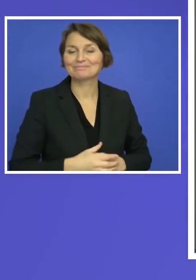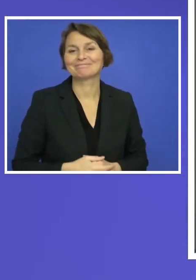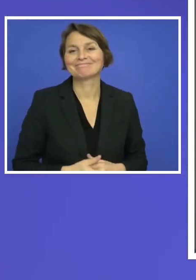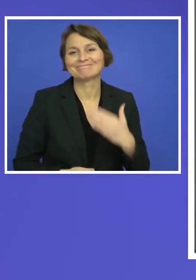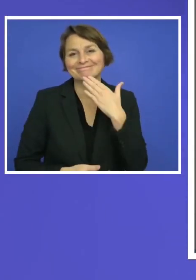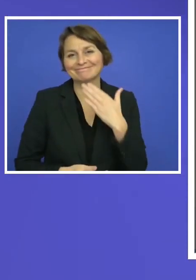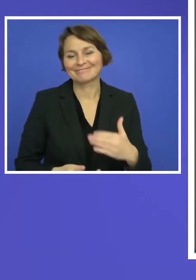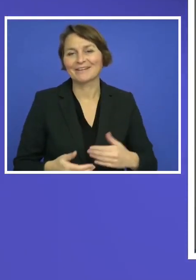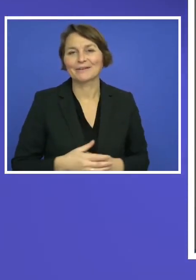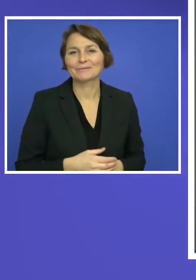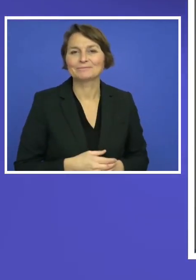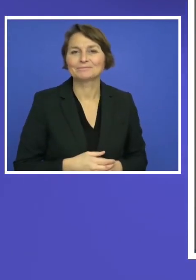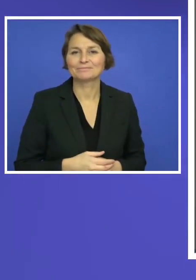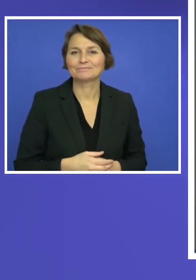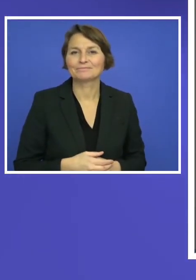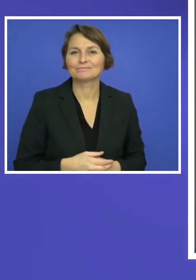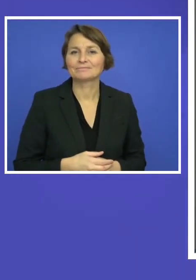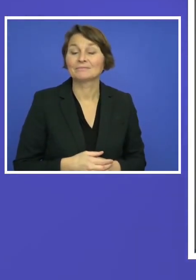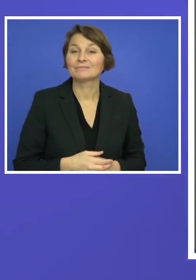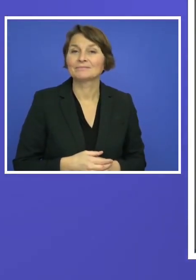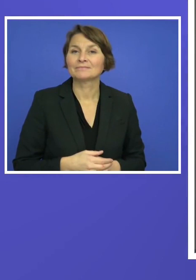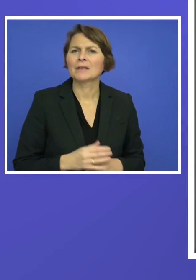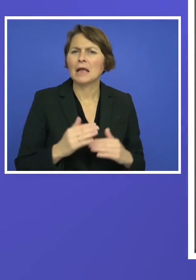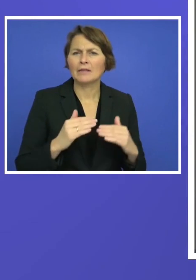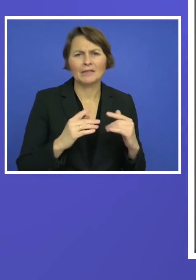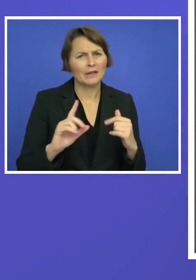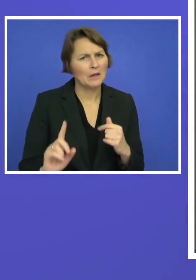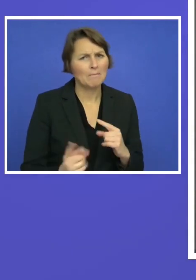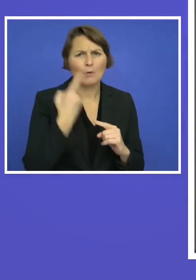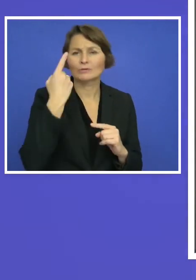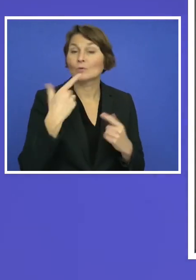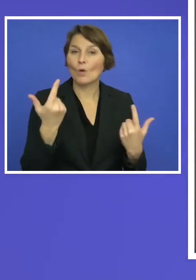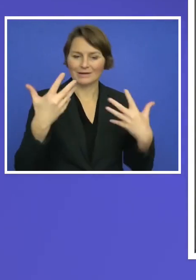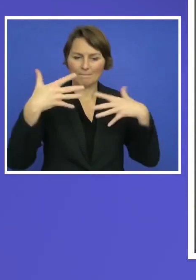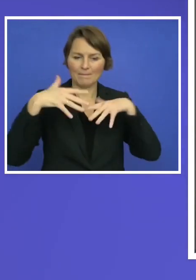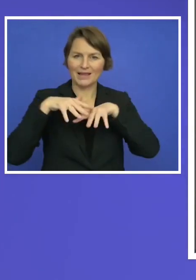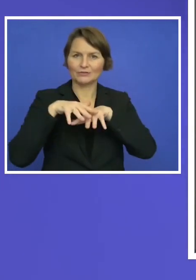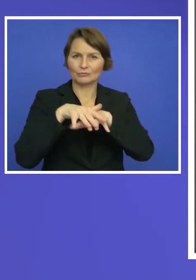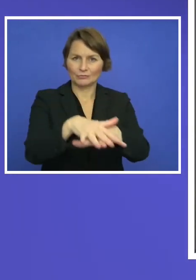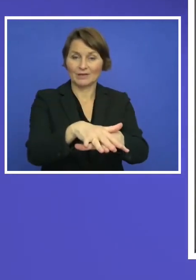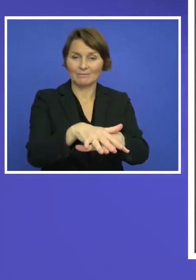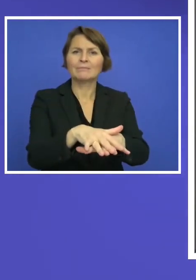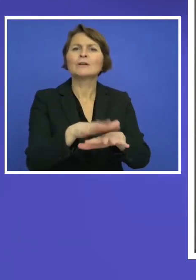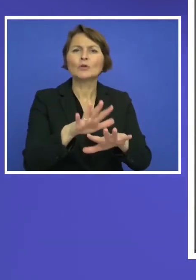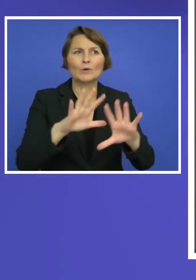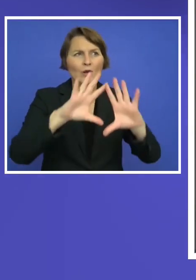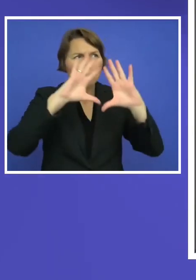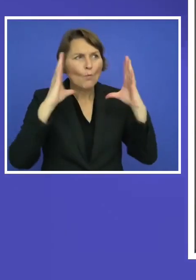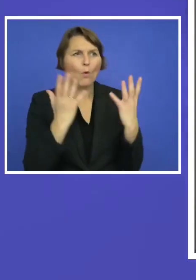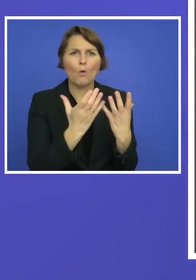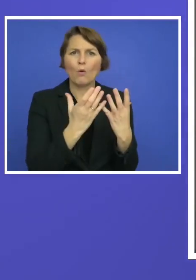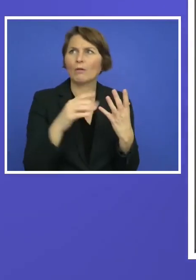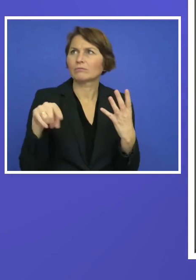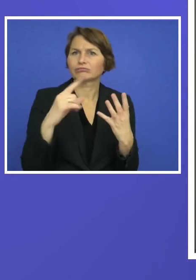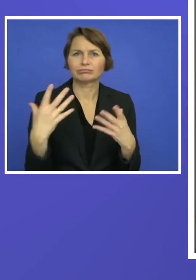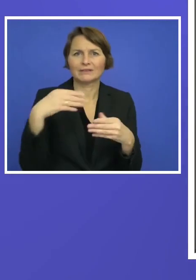Mainstreaming is really an important thing, and whole of government approach. So why